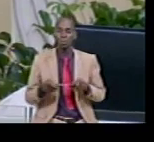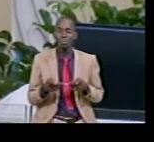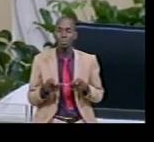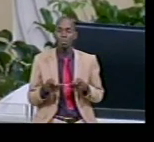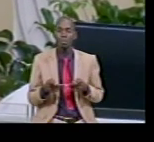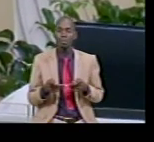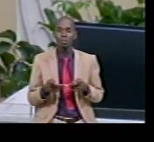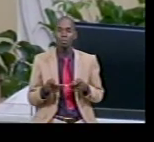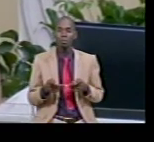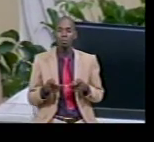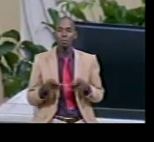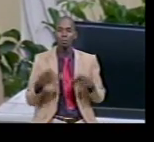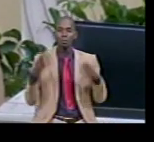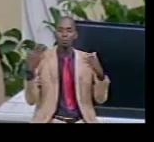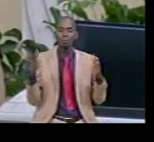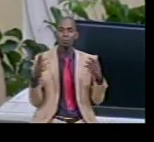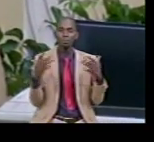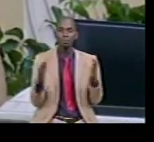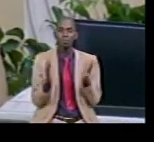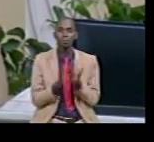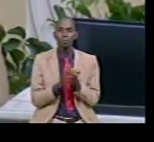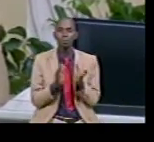put your hands together for Jesus.